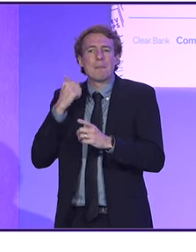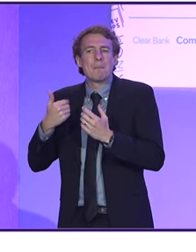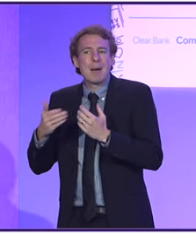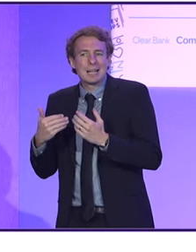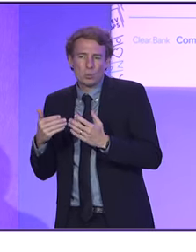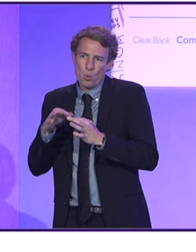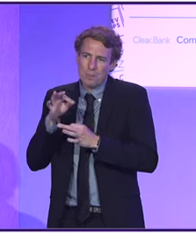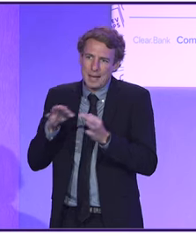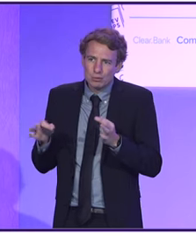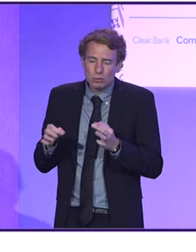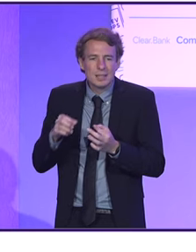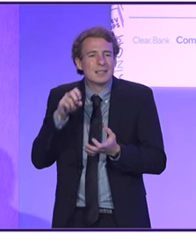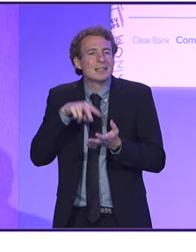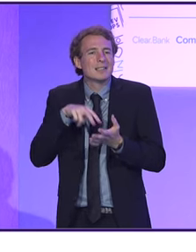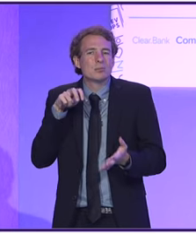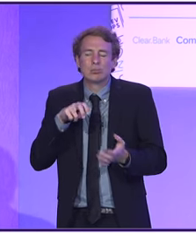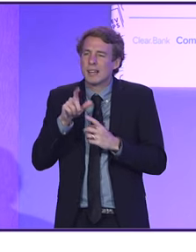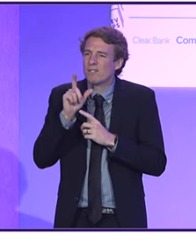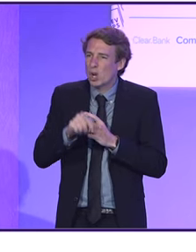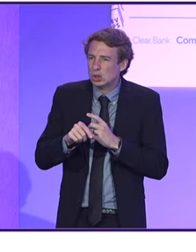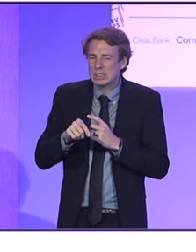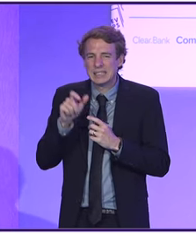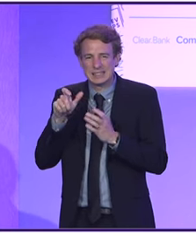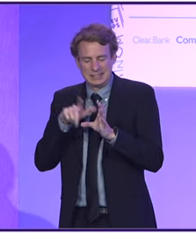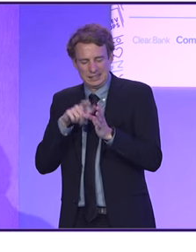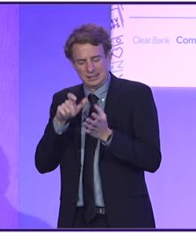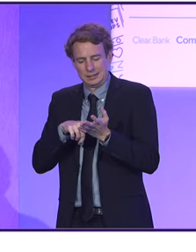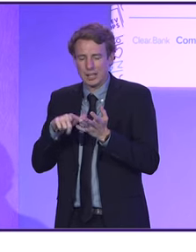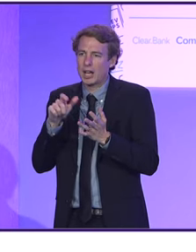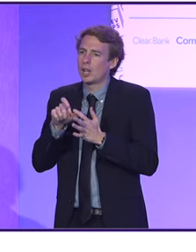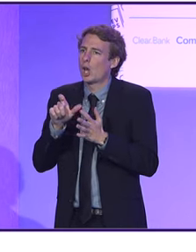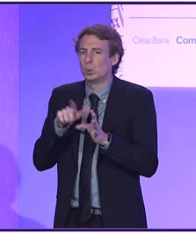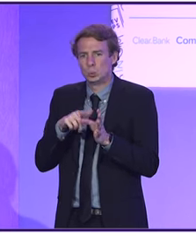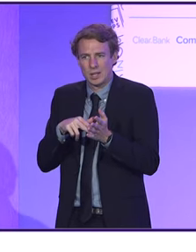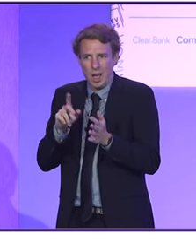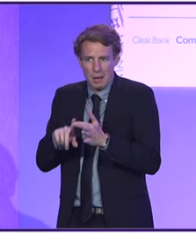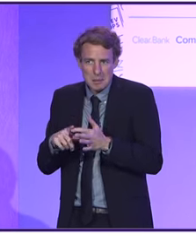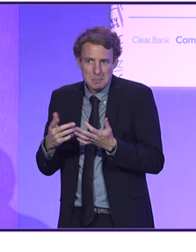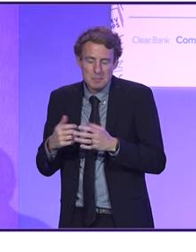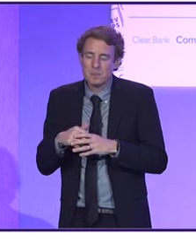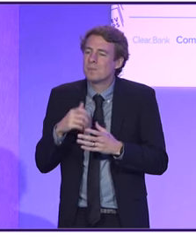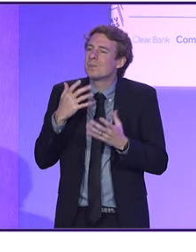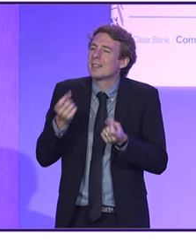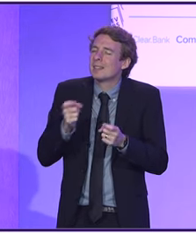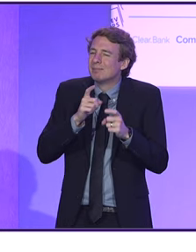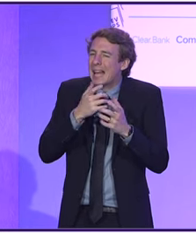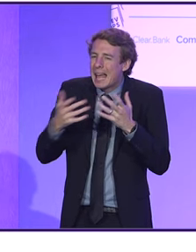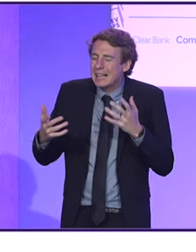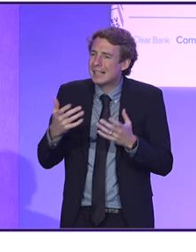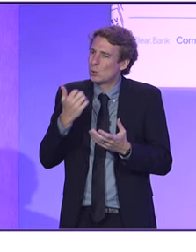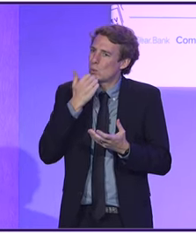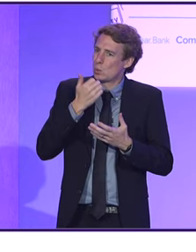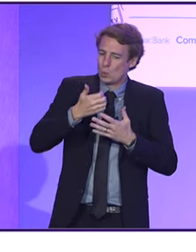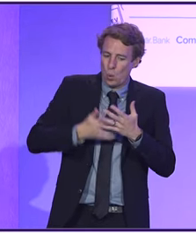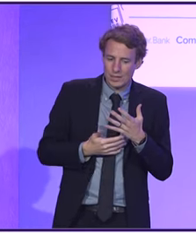sprint velocity, cycle time, that kind of thing. So there's any way of like quantifying how an engineering team is doing.